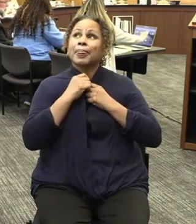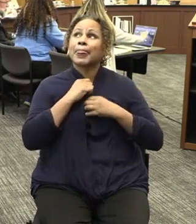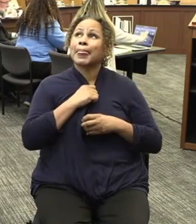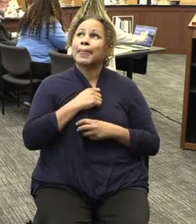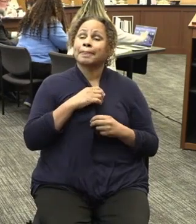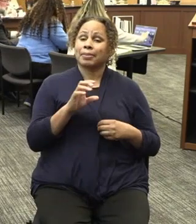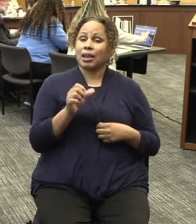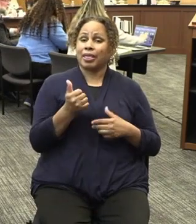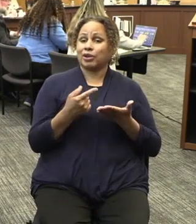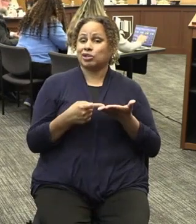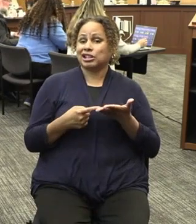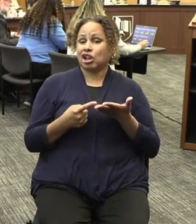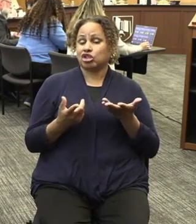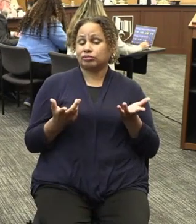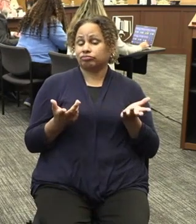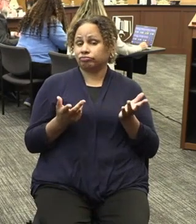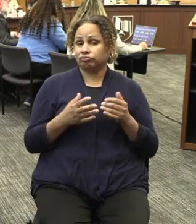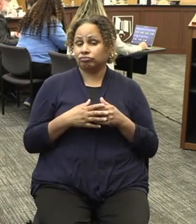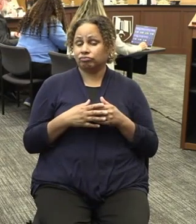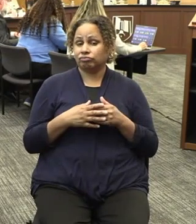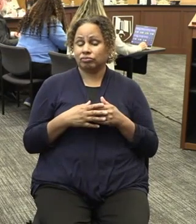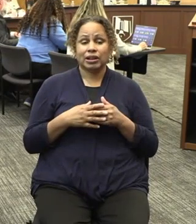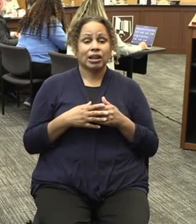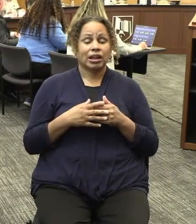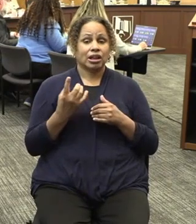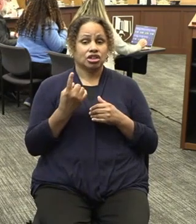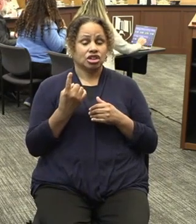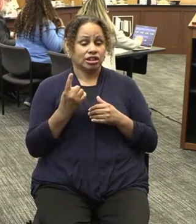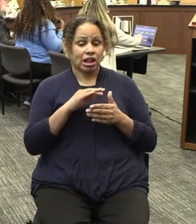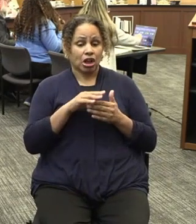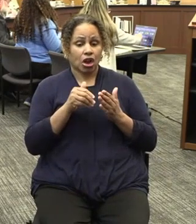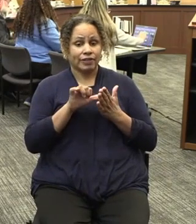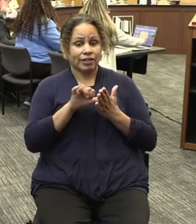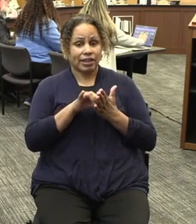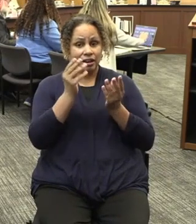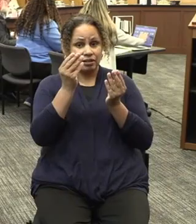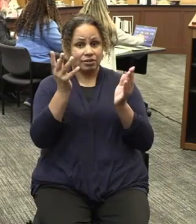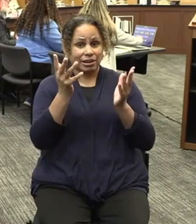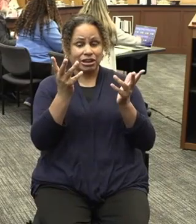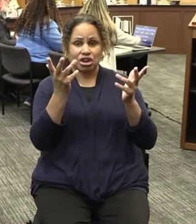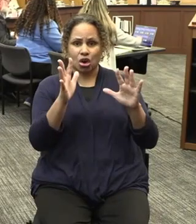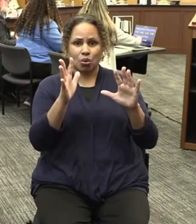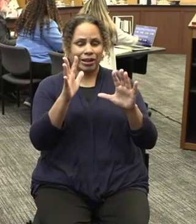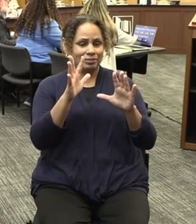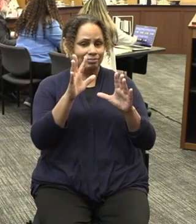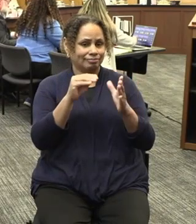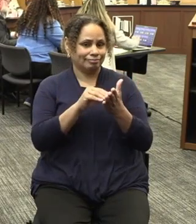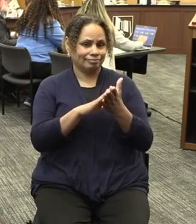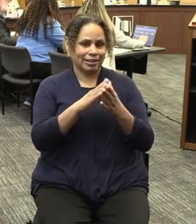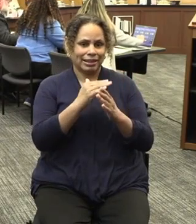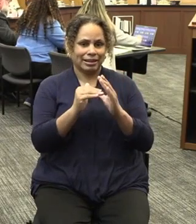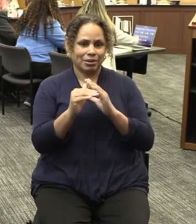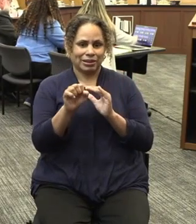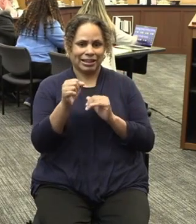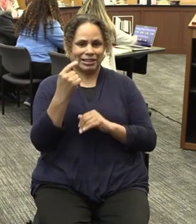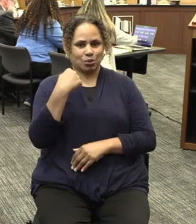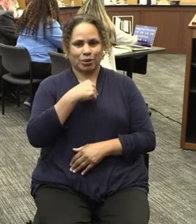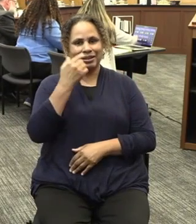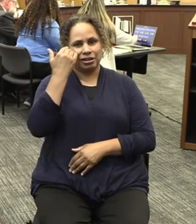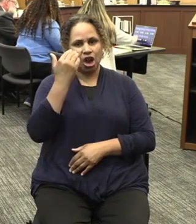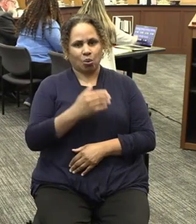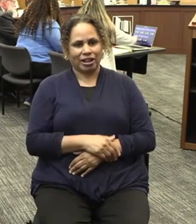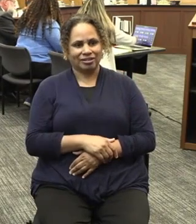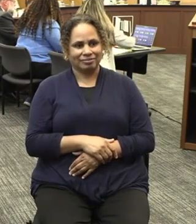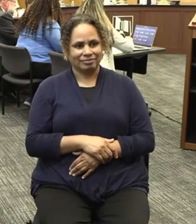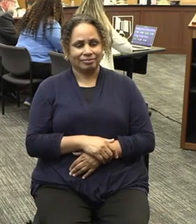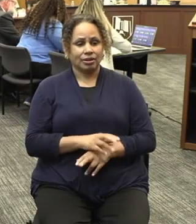Any other discussion? Just that all of that information is already in the email. So Yes. yeah, Okay. we know. We're ready